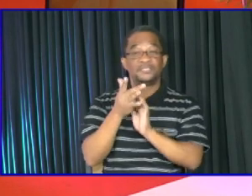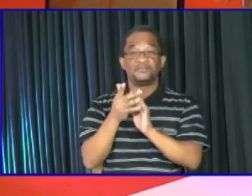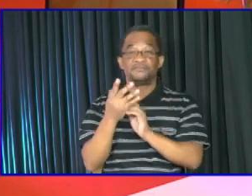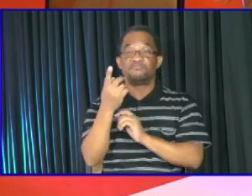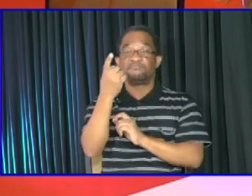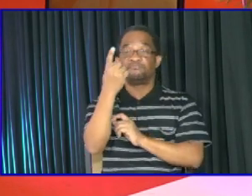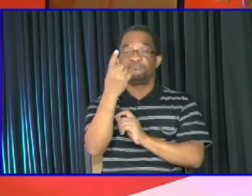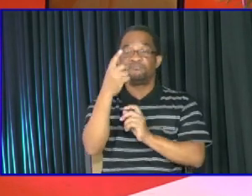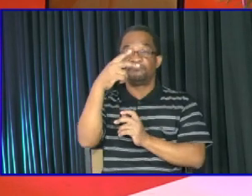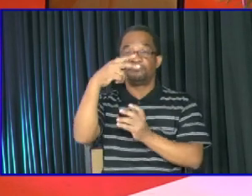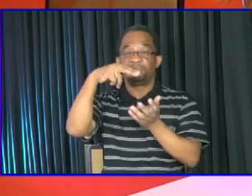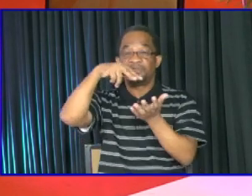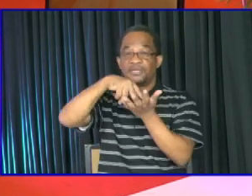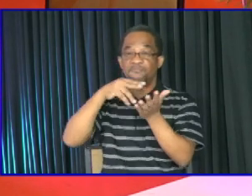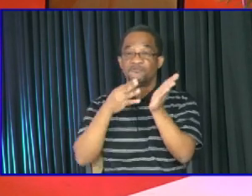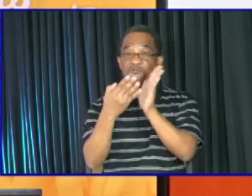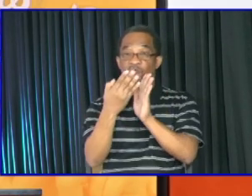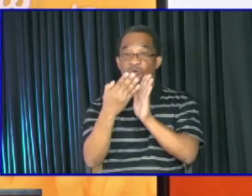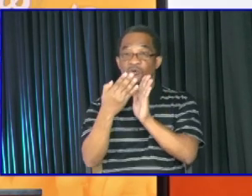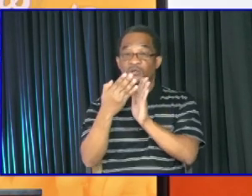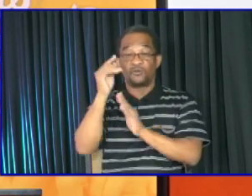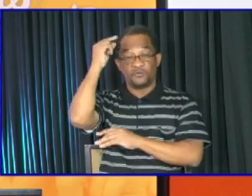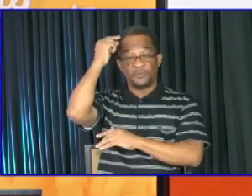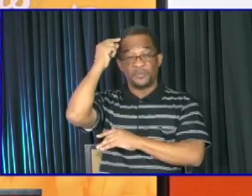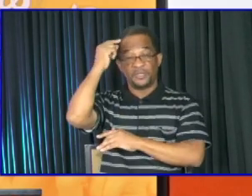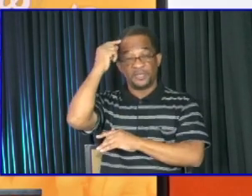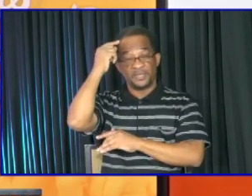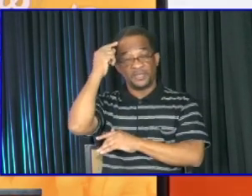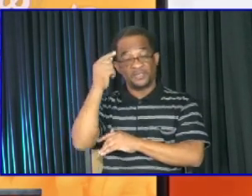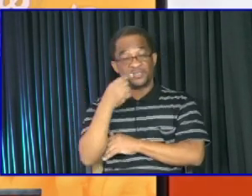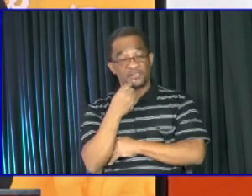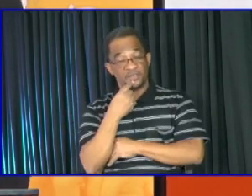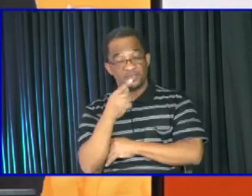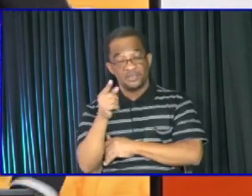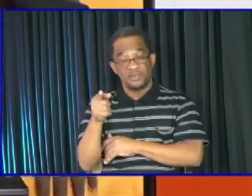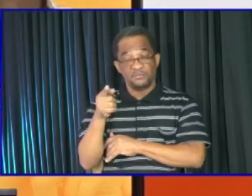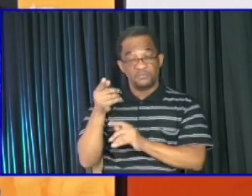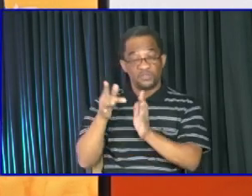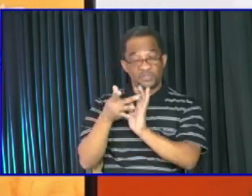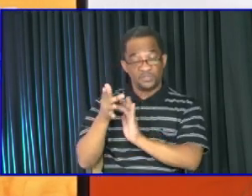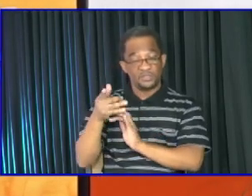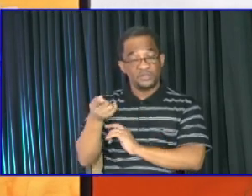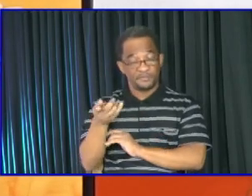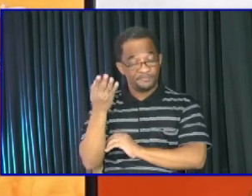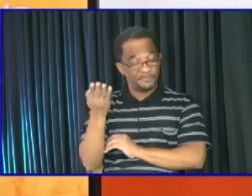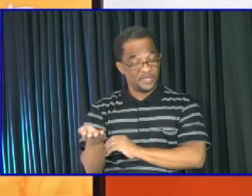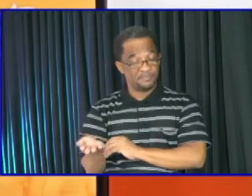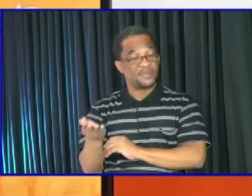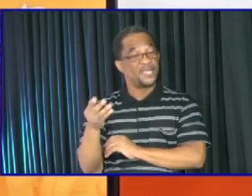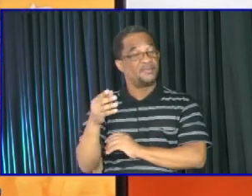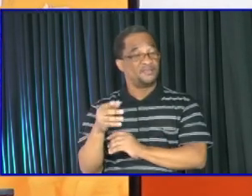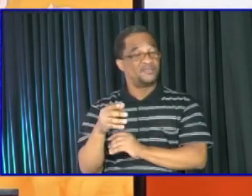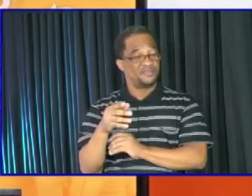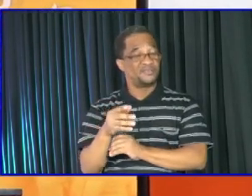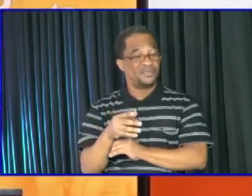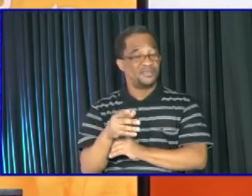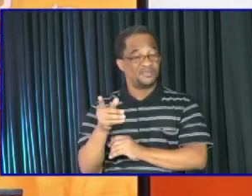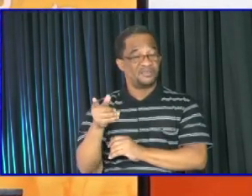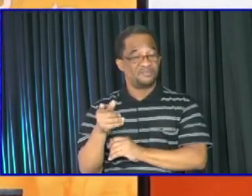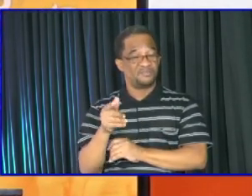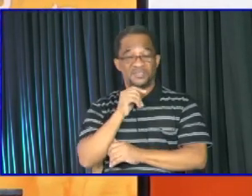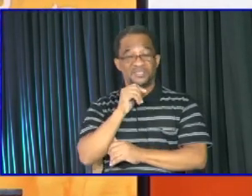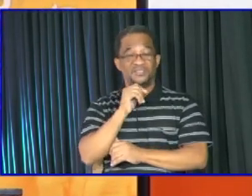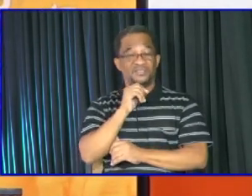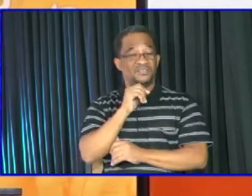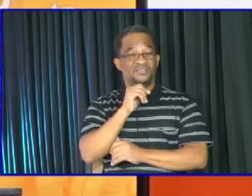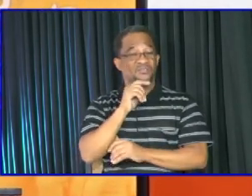Jesus was innocent, or Jesus is innocent. He believes that Jesus should be made